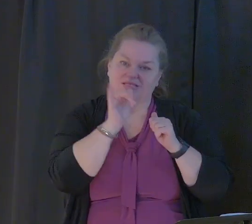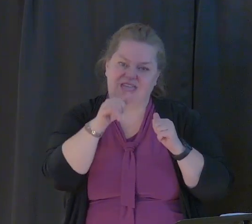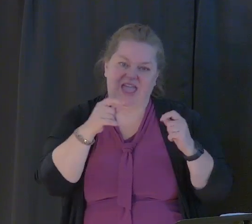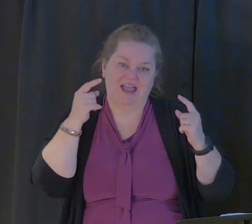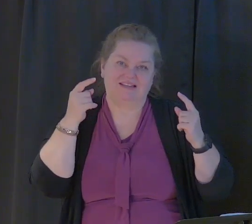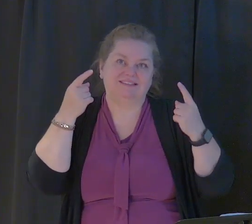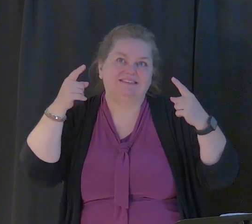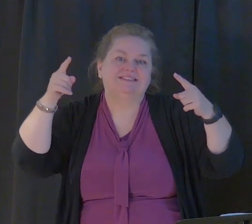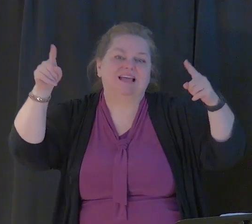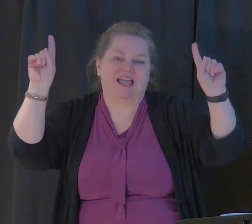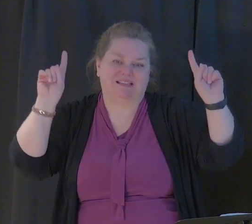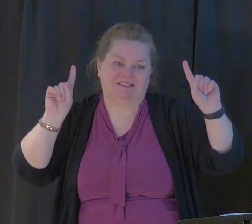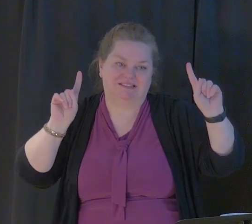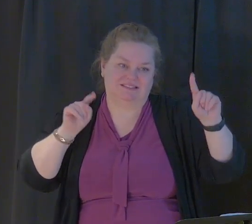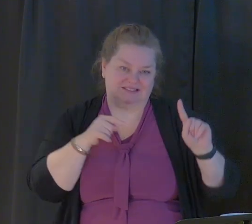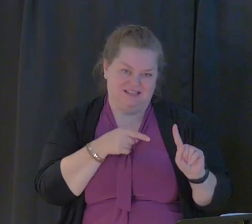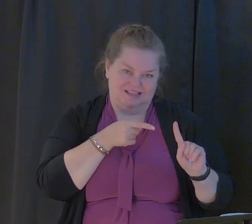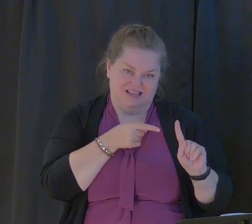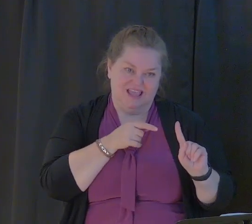grow from here?